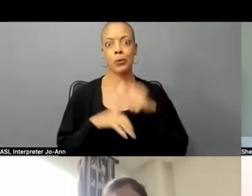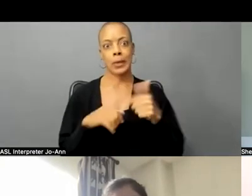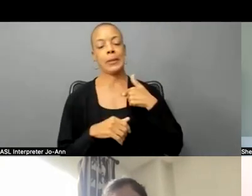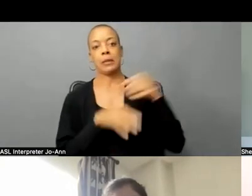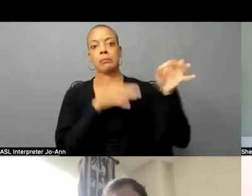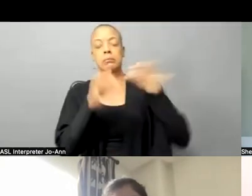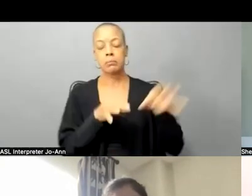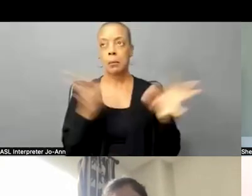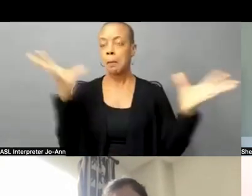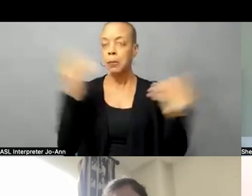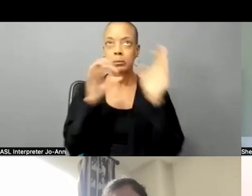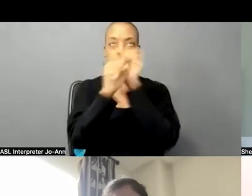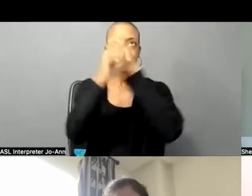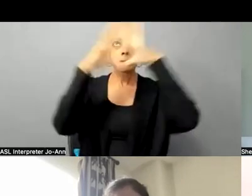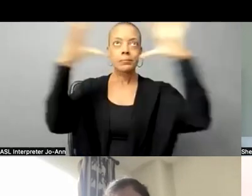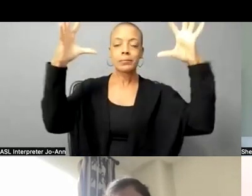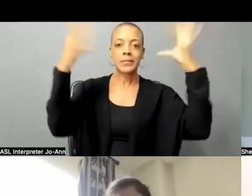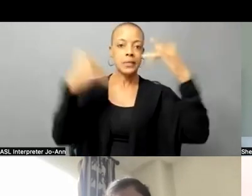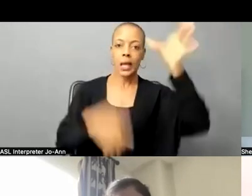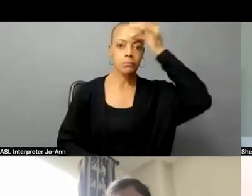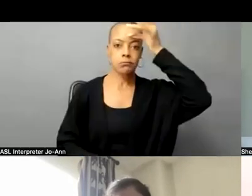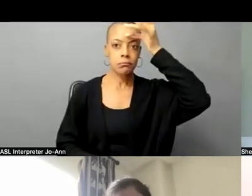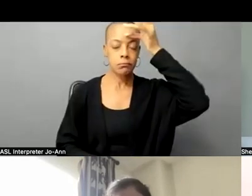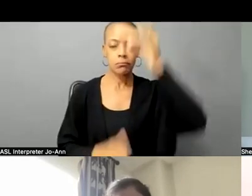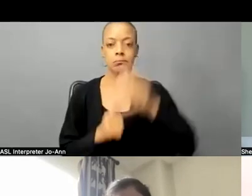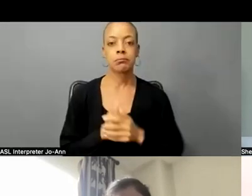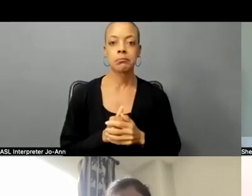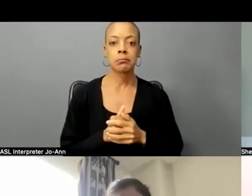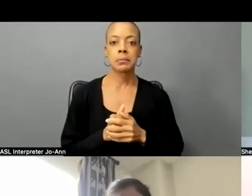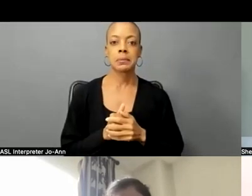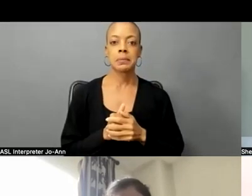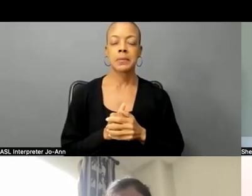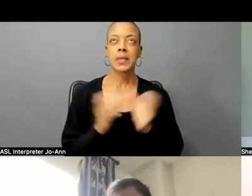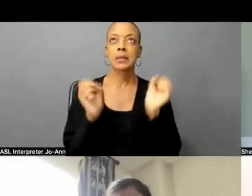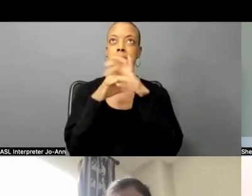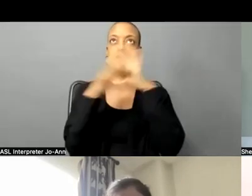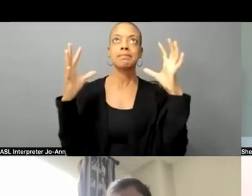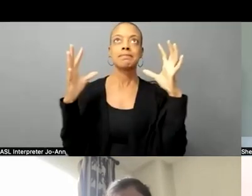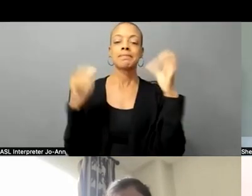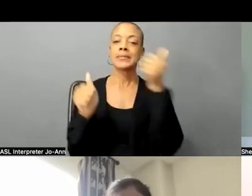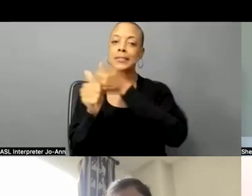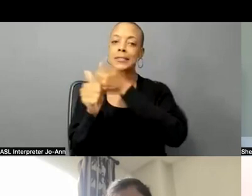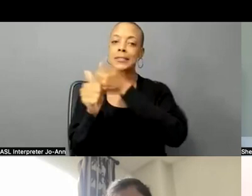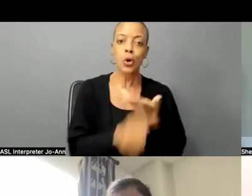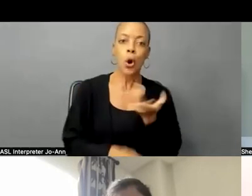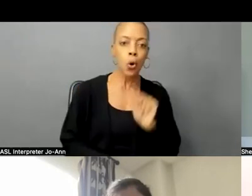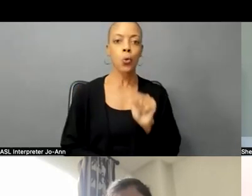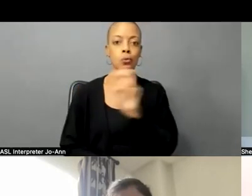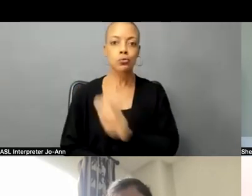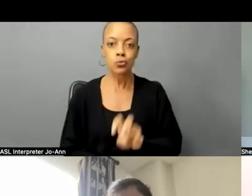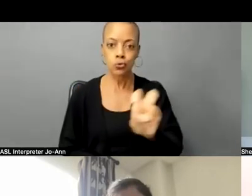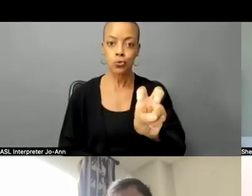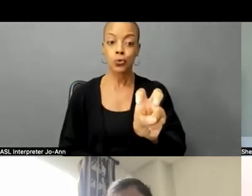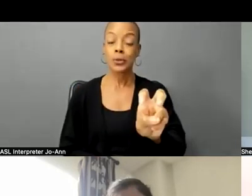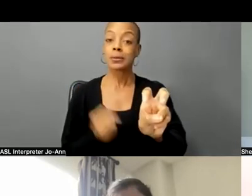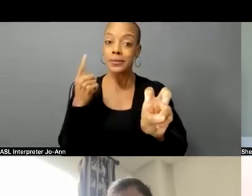still exists in my mind. And this idea that each of us are on our own path, but that our paths connect with each